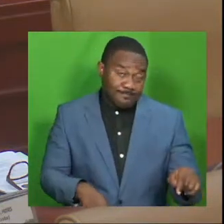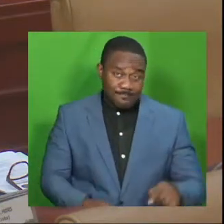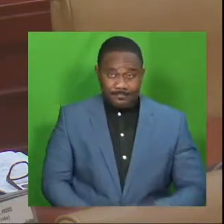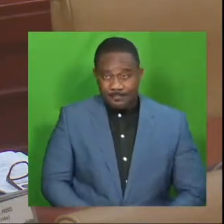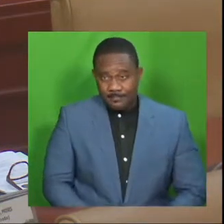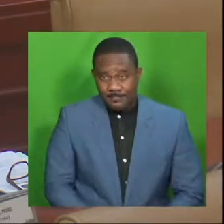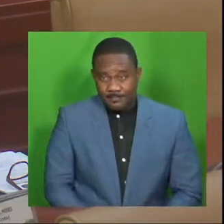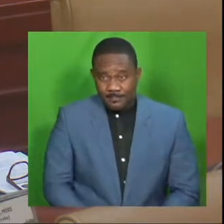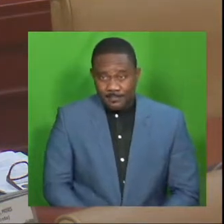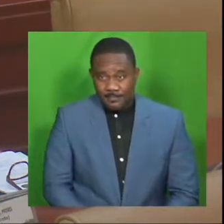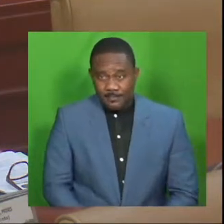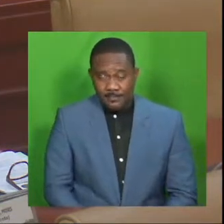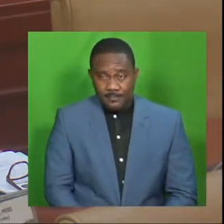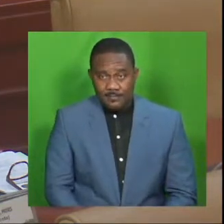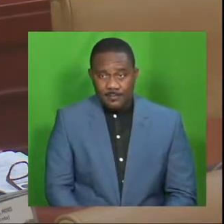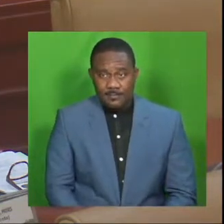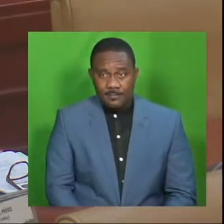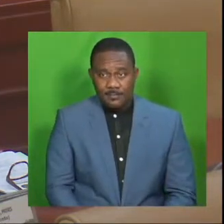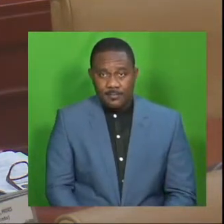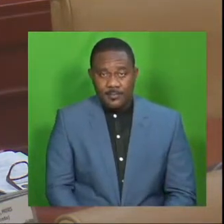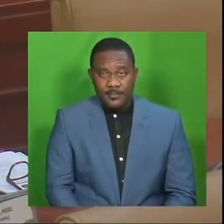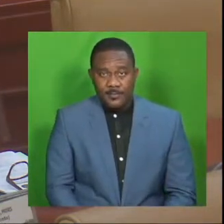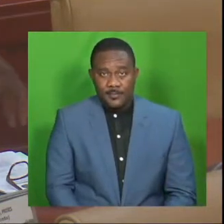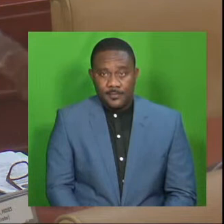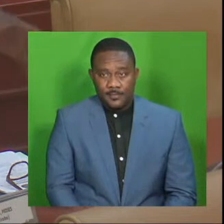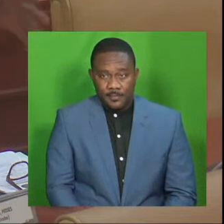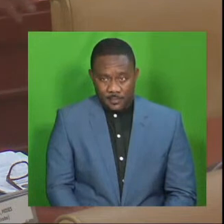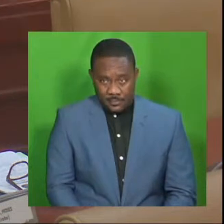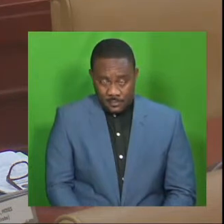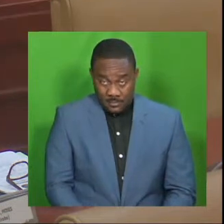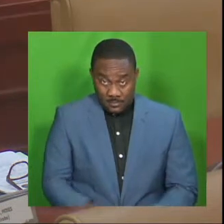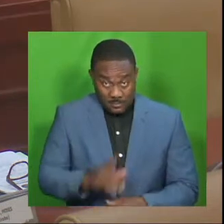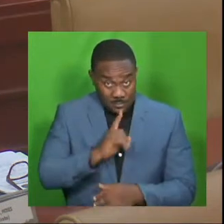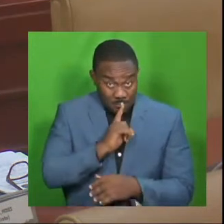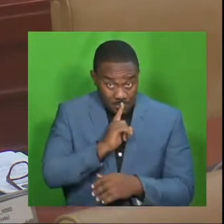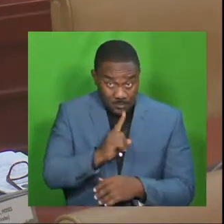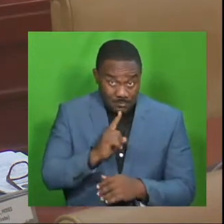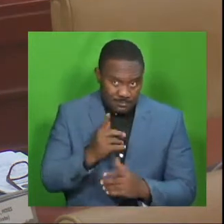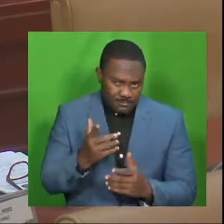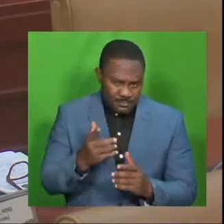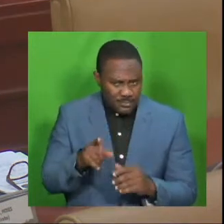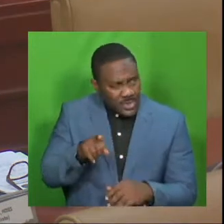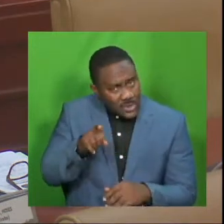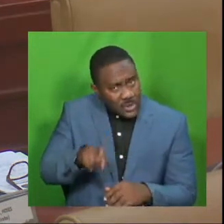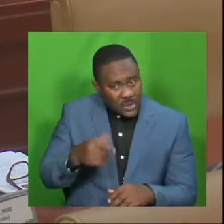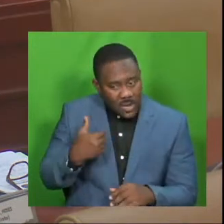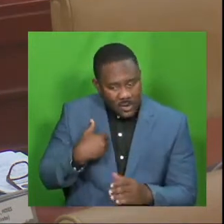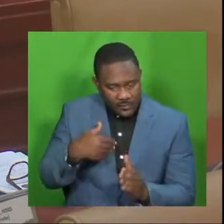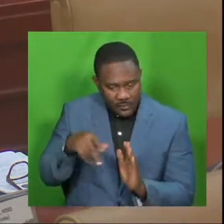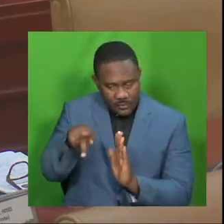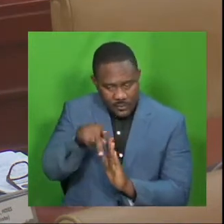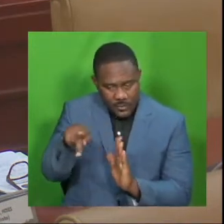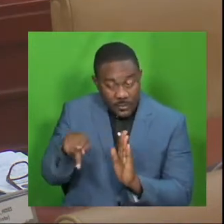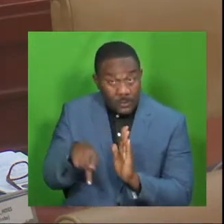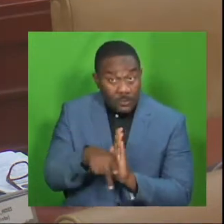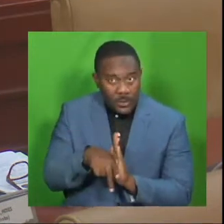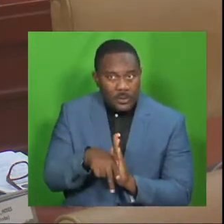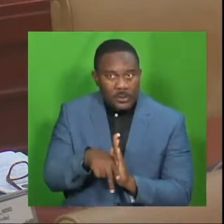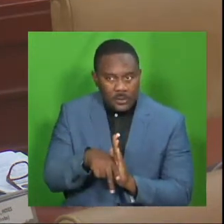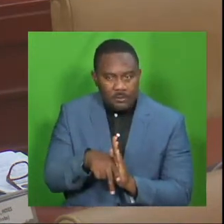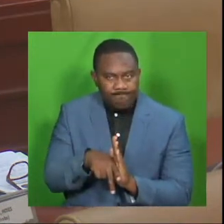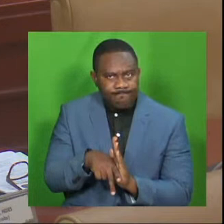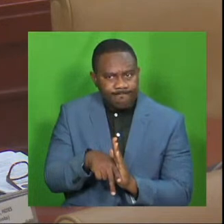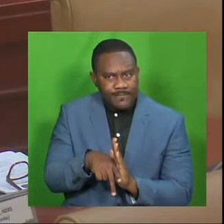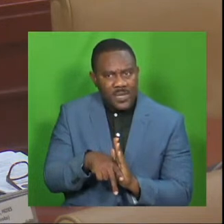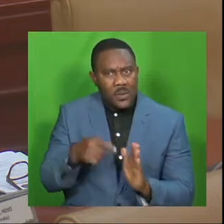with the international school that we so call. Mr. Speaker, therefore, there's supposed to be a deliberate policy to ensure that we are not leaving